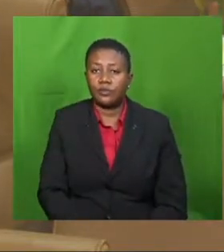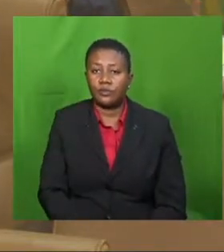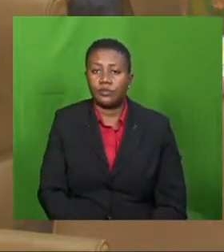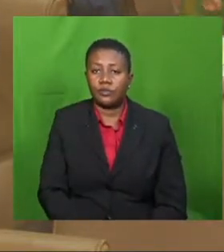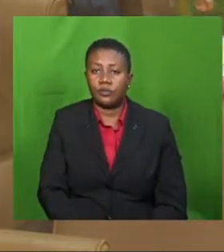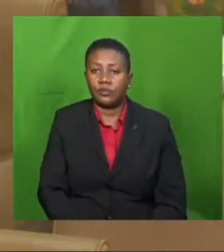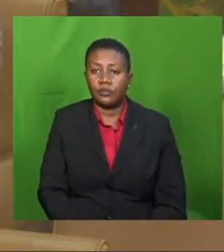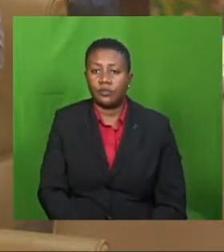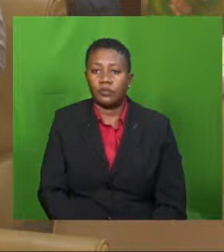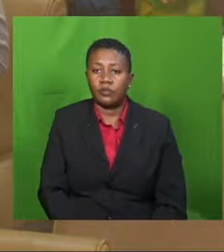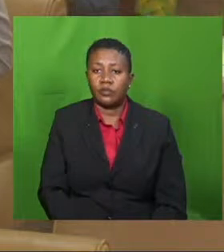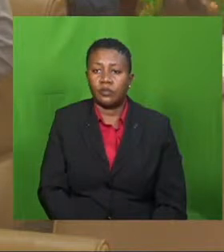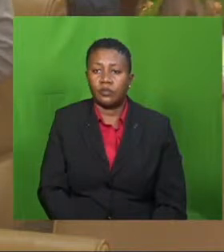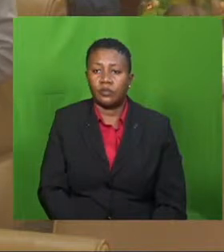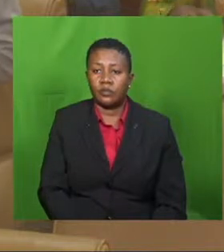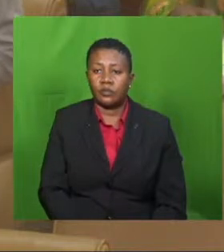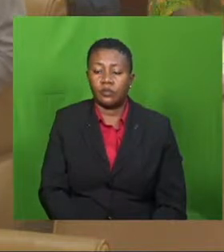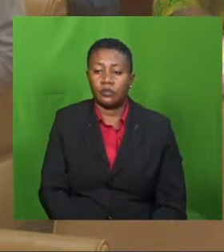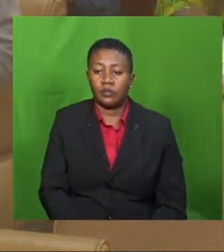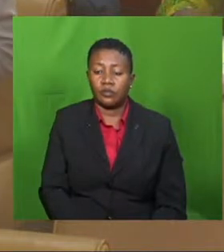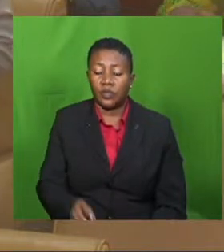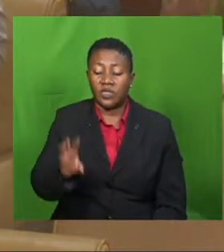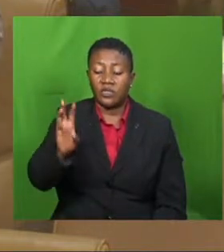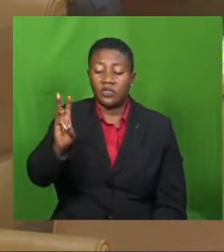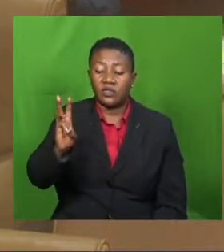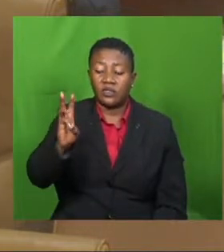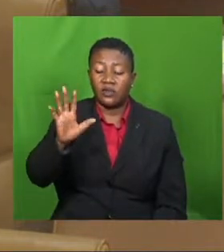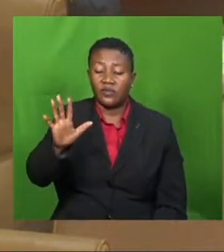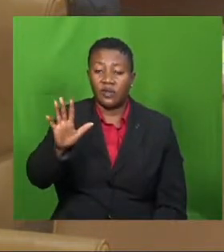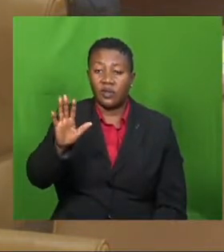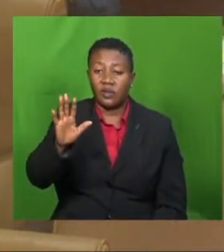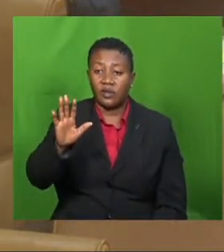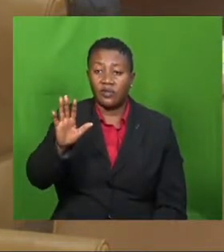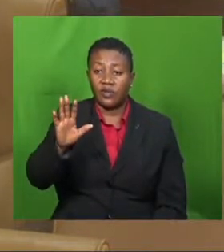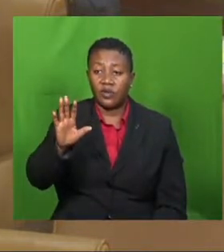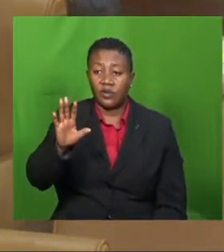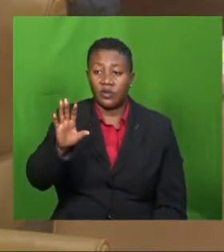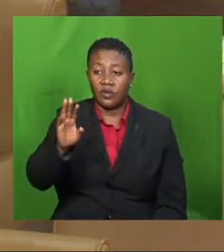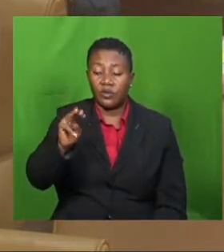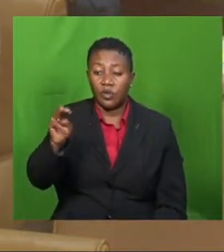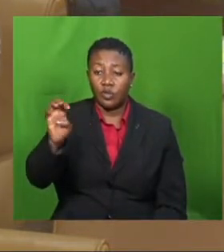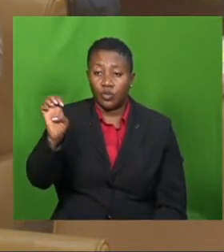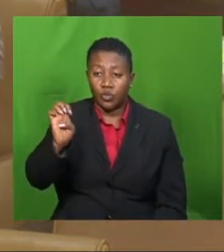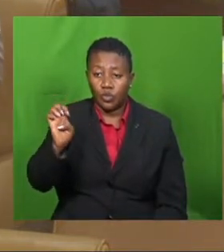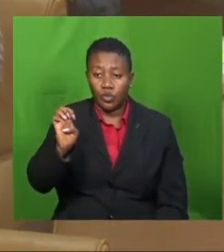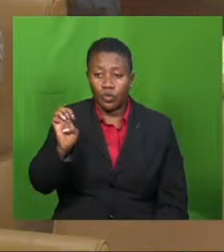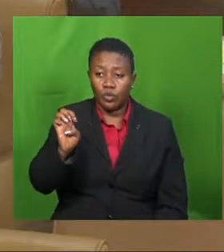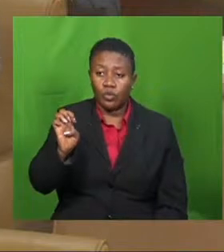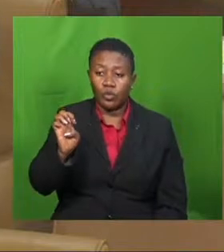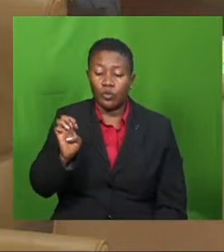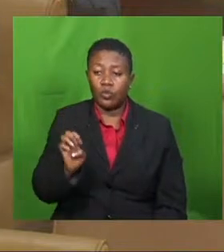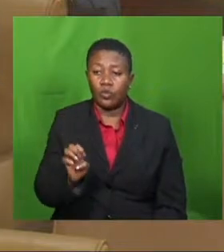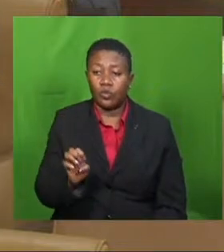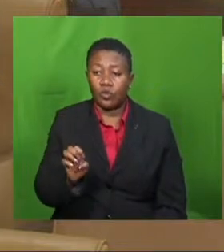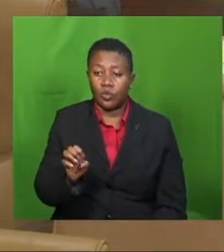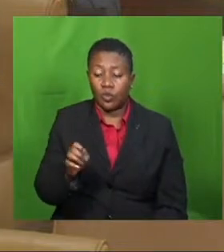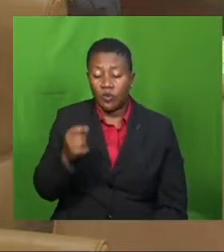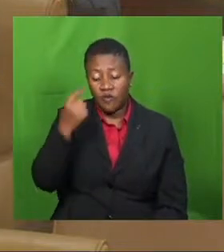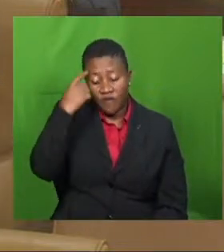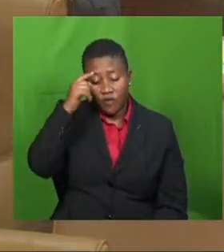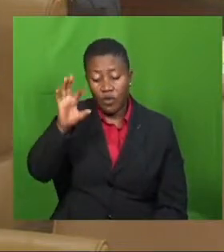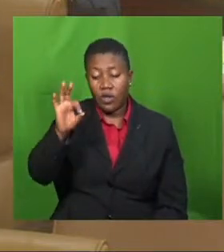made up of 65 million euros and the associated Credendo premium of